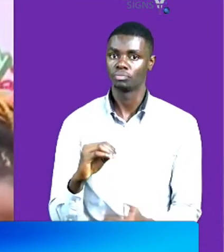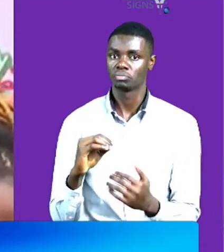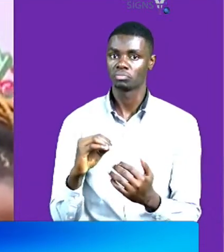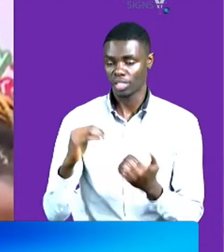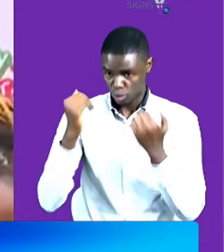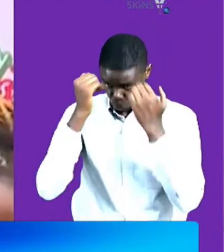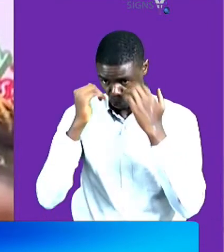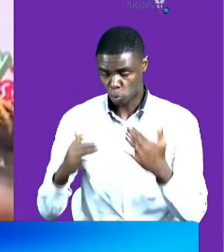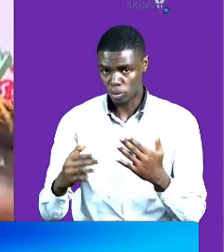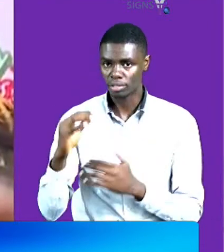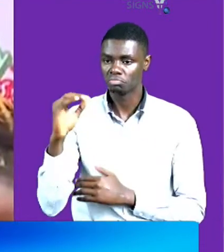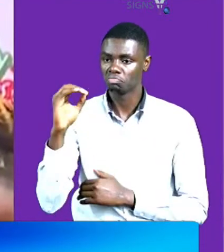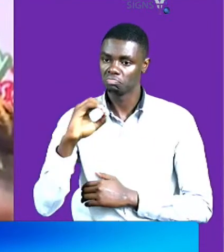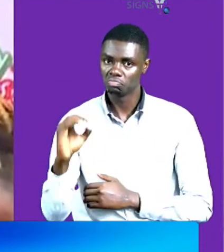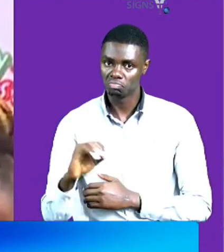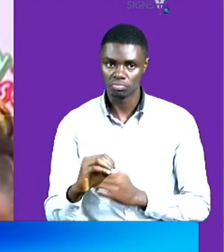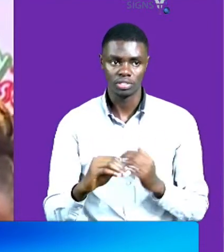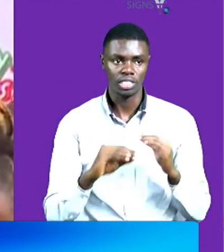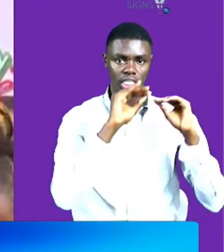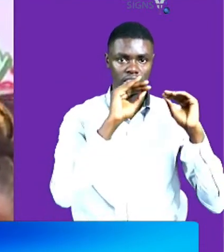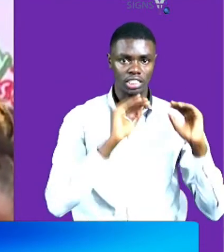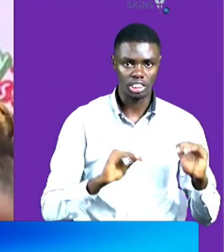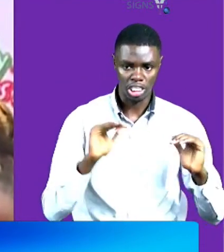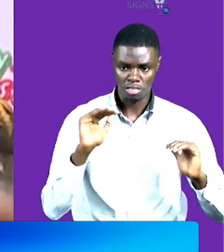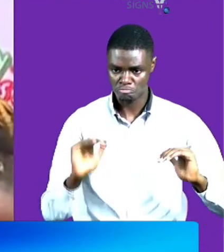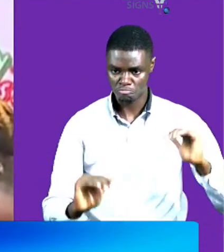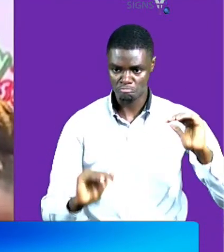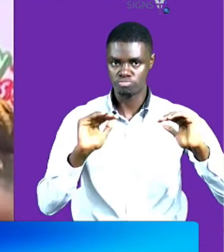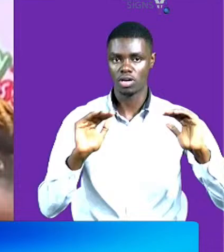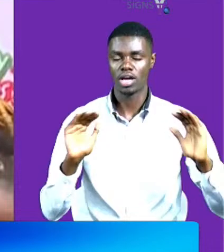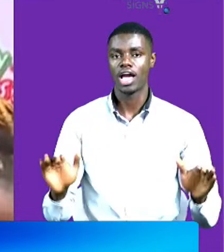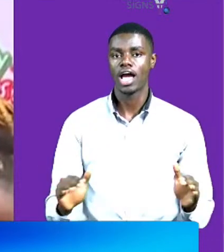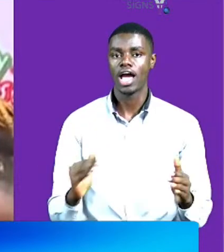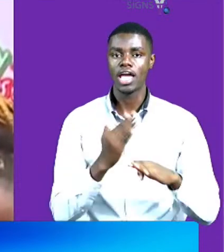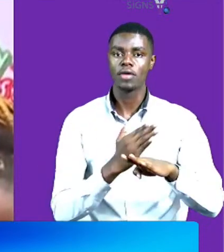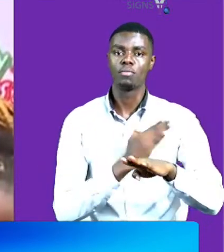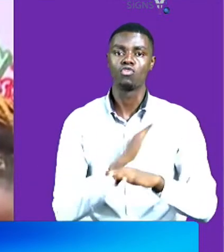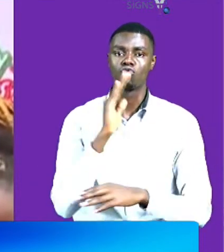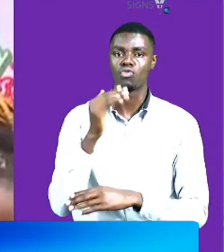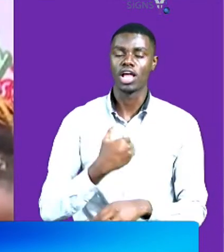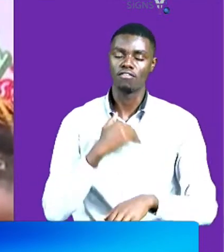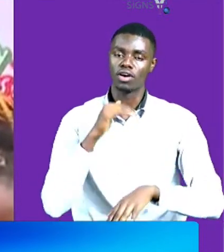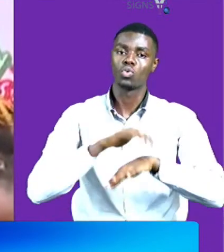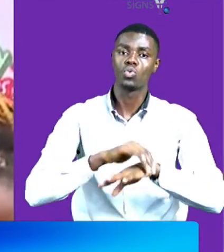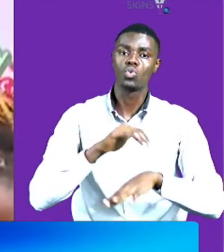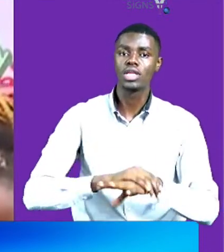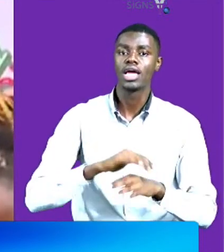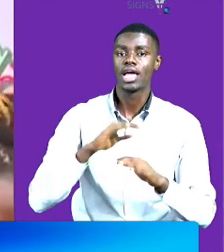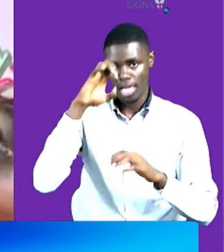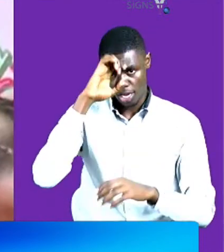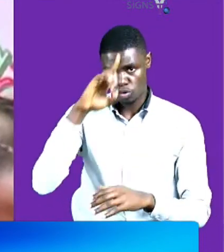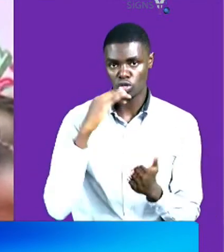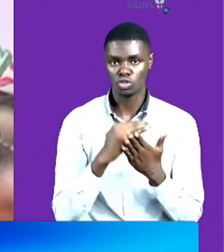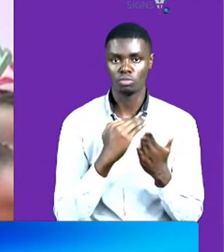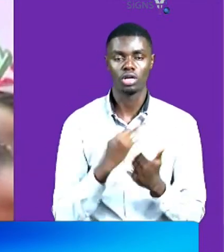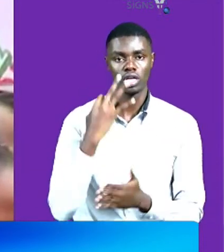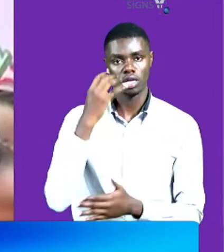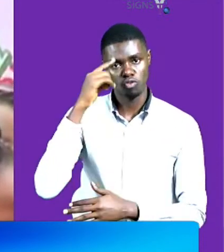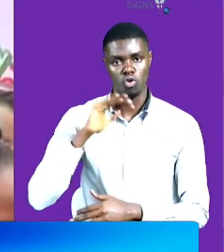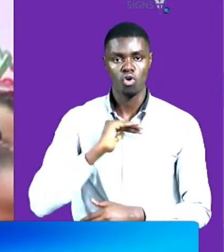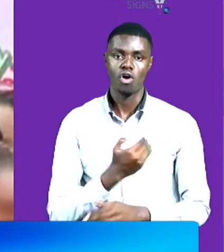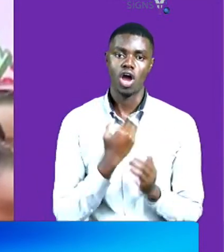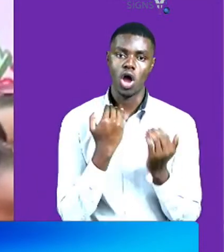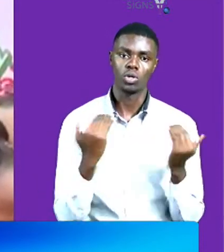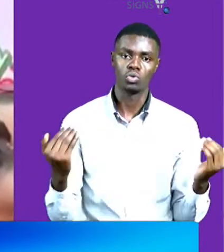pupil-teacher ratio is improved. And therefore, we are going to have a very good education program for our children. Na kwa hivyo